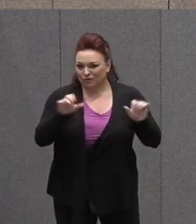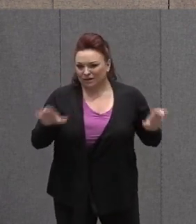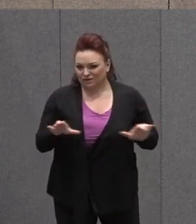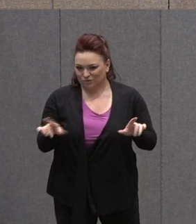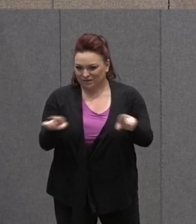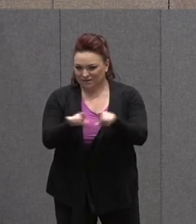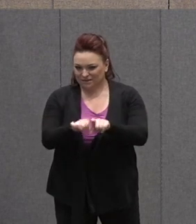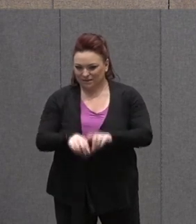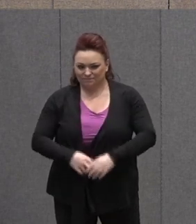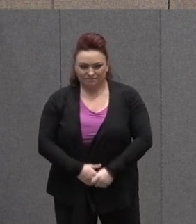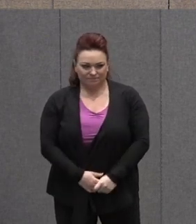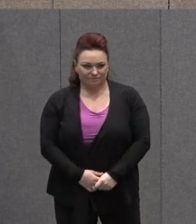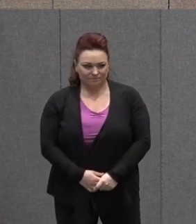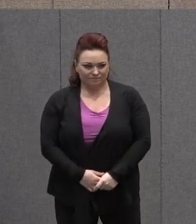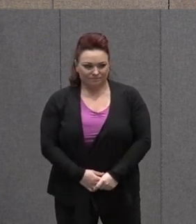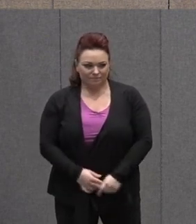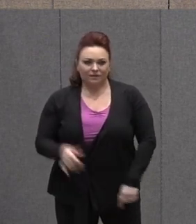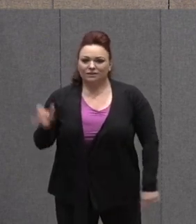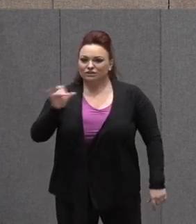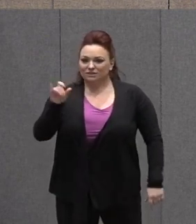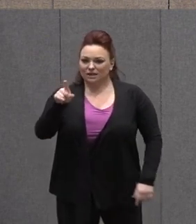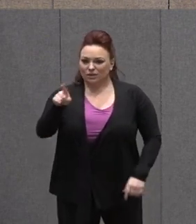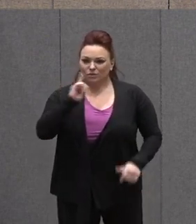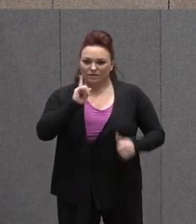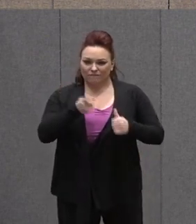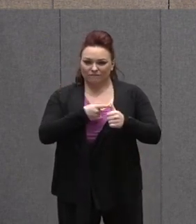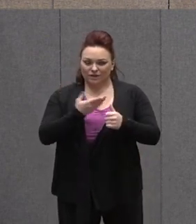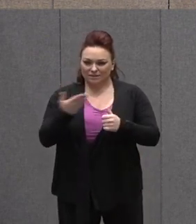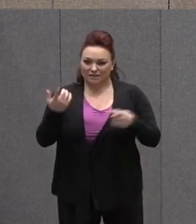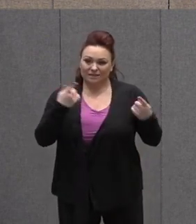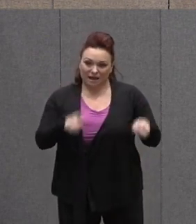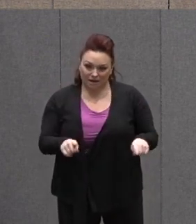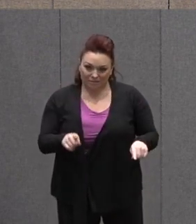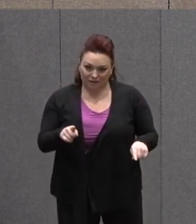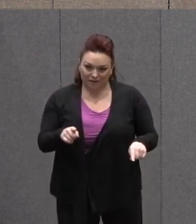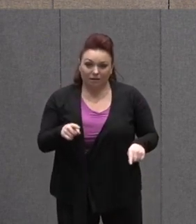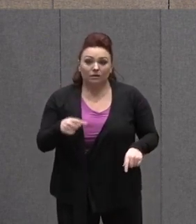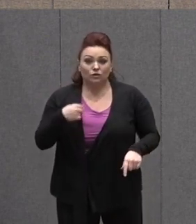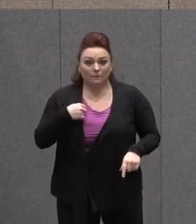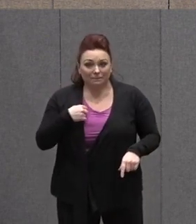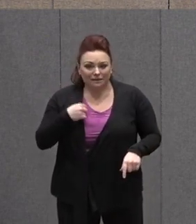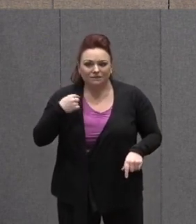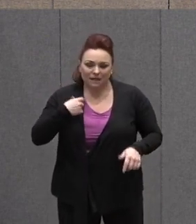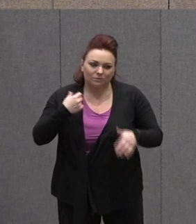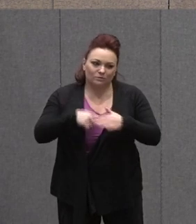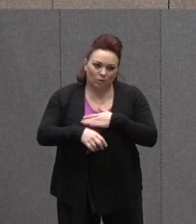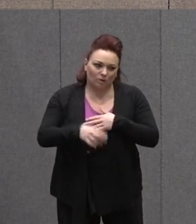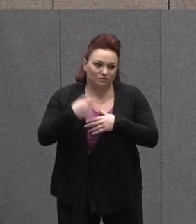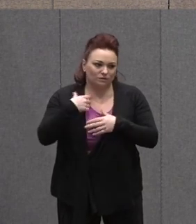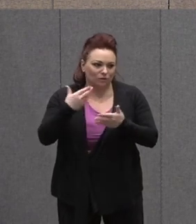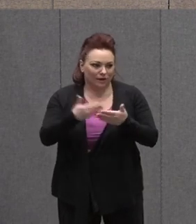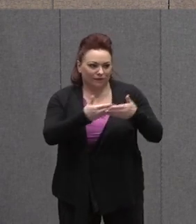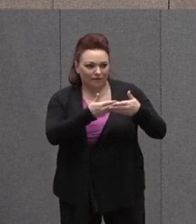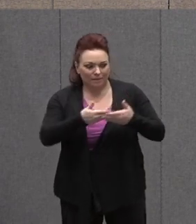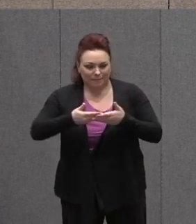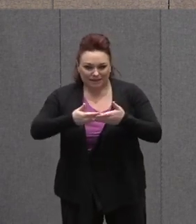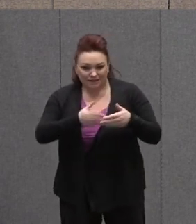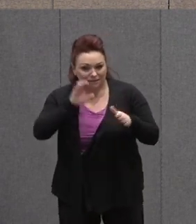Just like you, the first thing that happened to me was I was born. So I have a picture of a